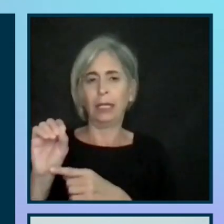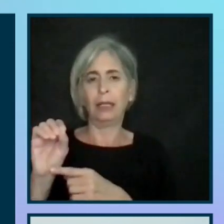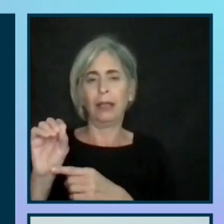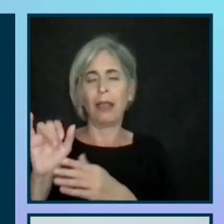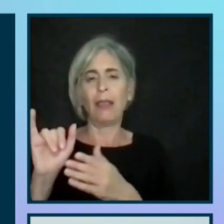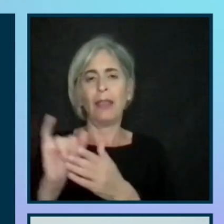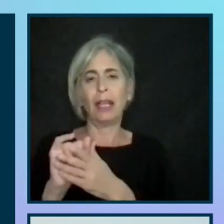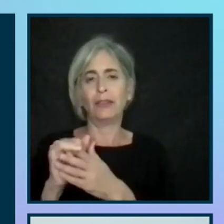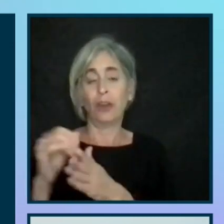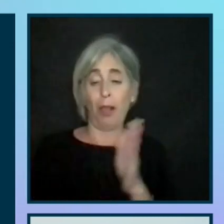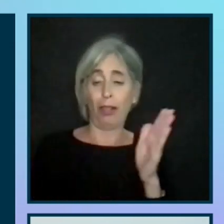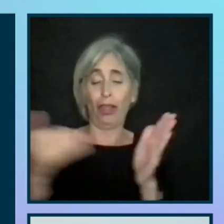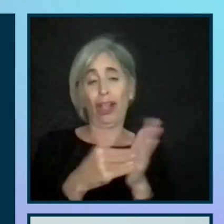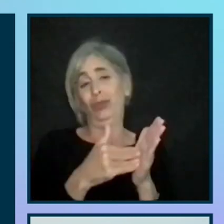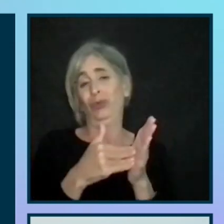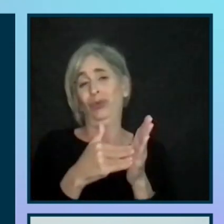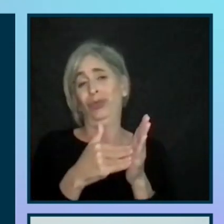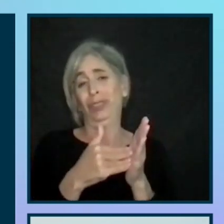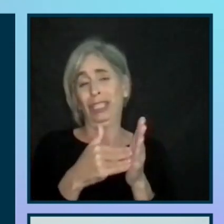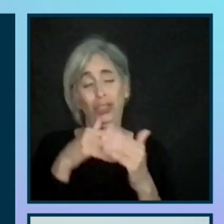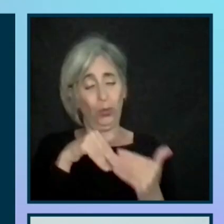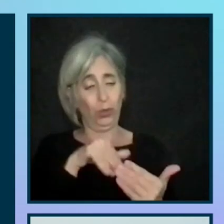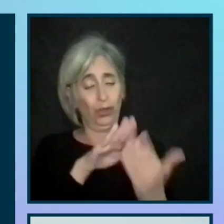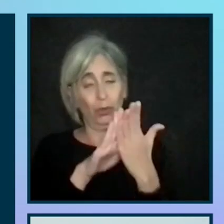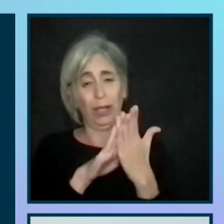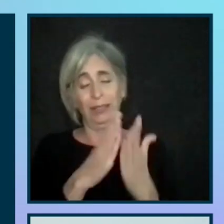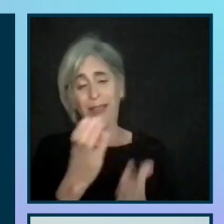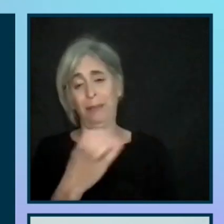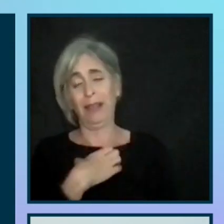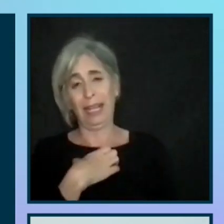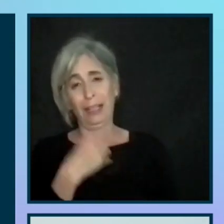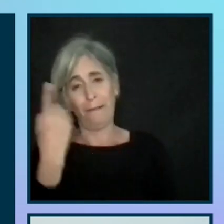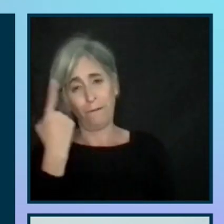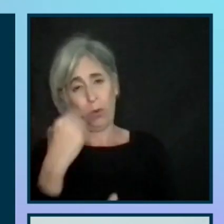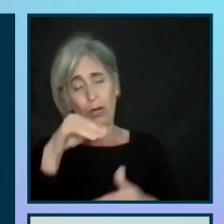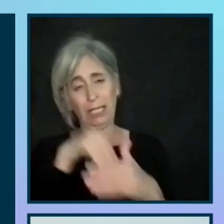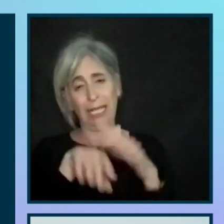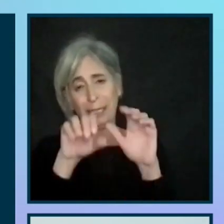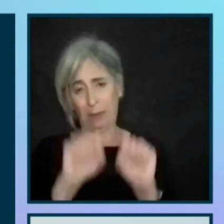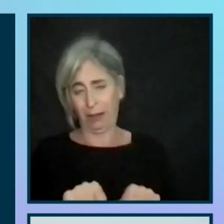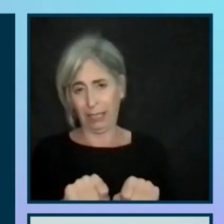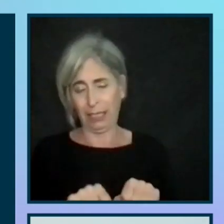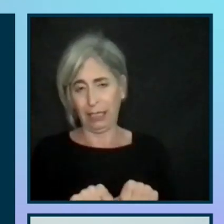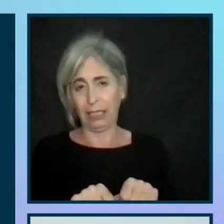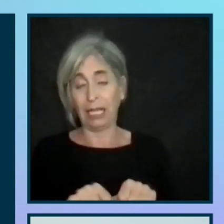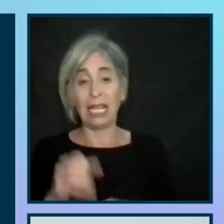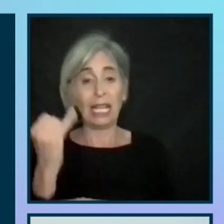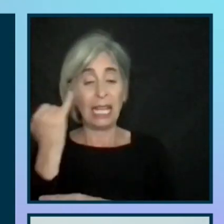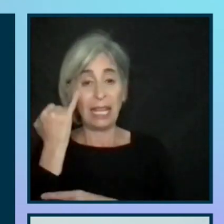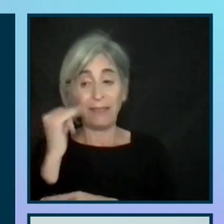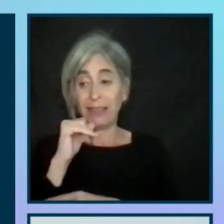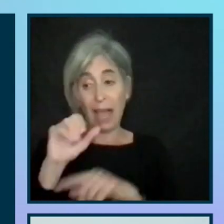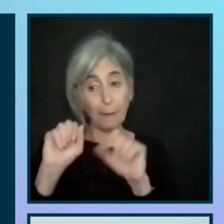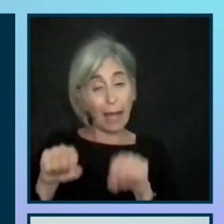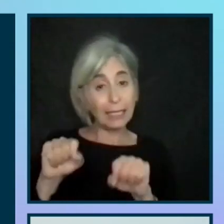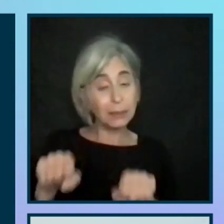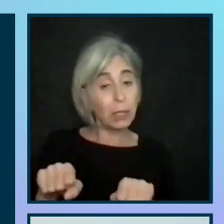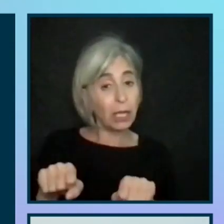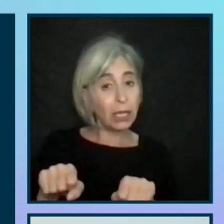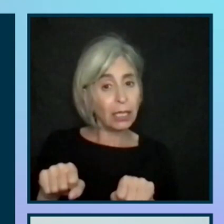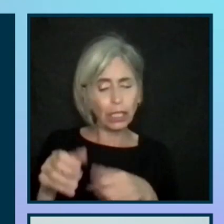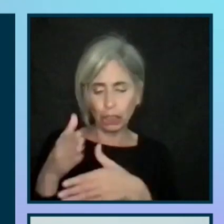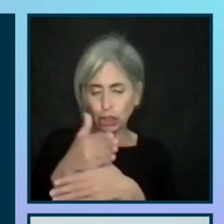from lawsuits to address accessibility-related complaints. And as I said, even if this is not possible, just